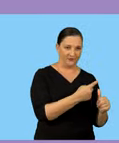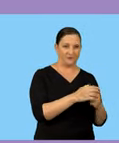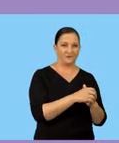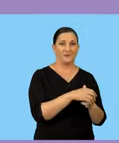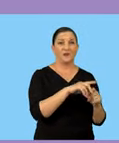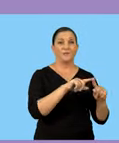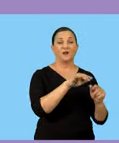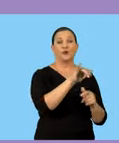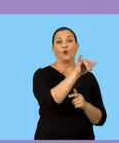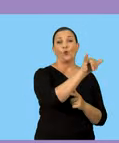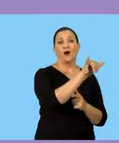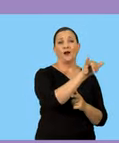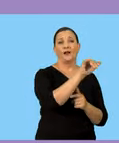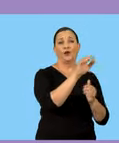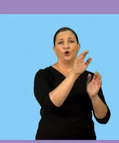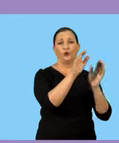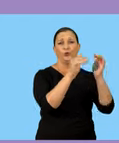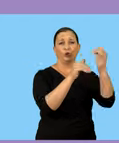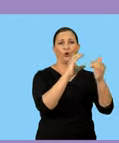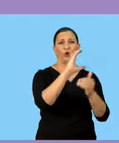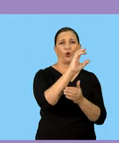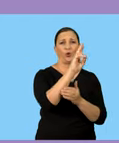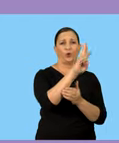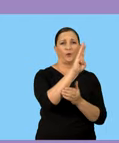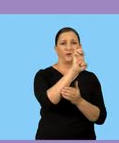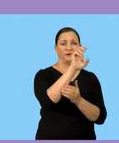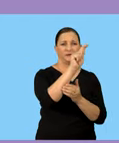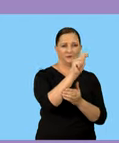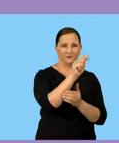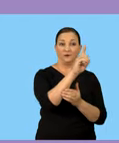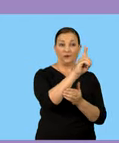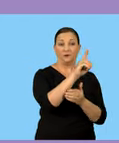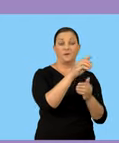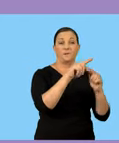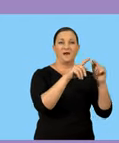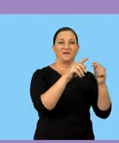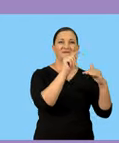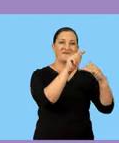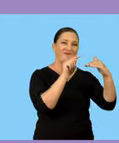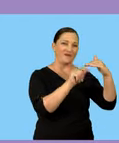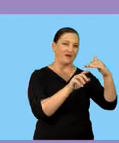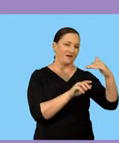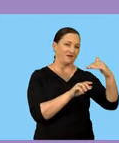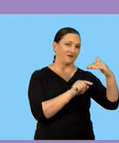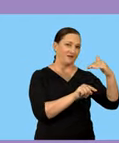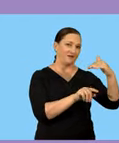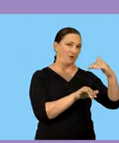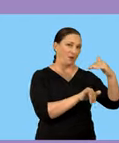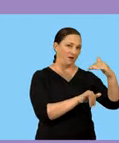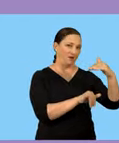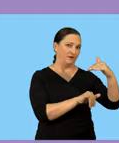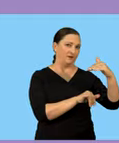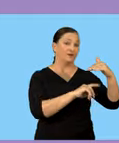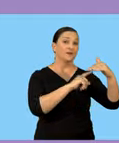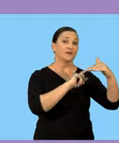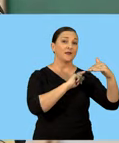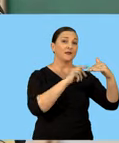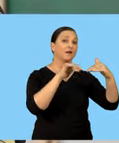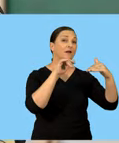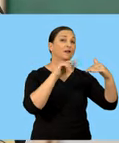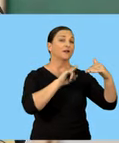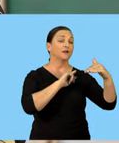And then we have y cubed divided by y. Now remember, if the bases are the same and we are dividing, then it means